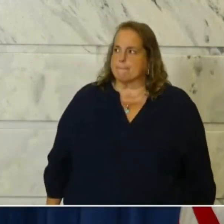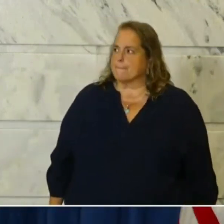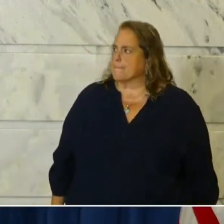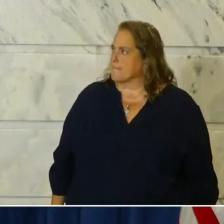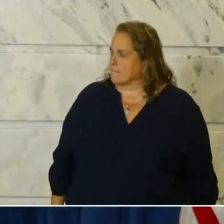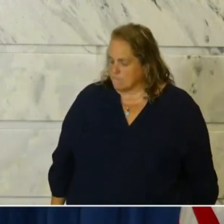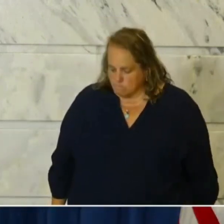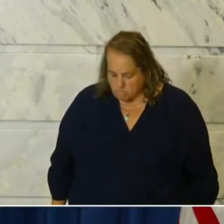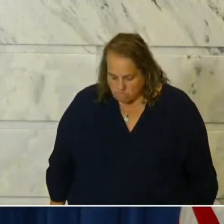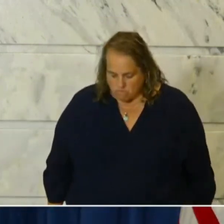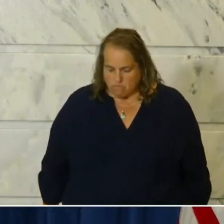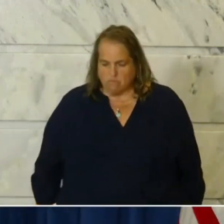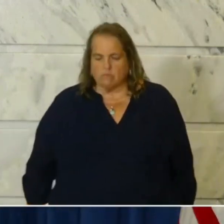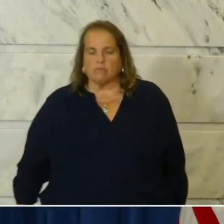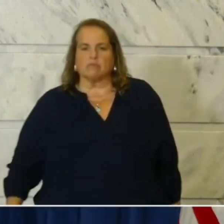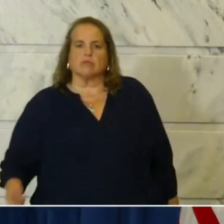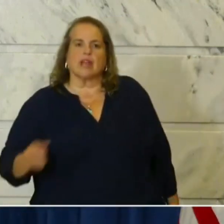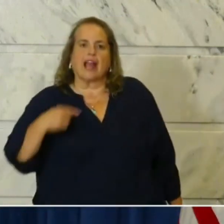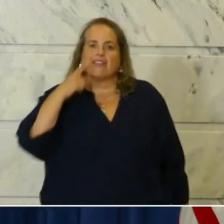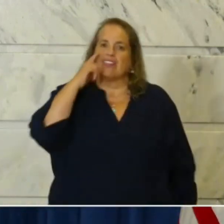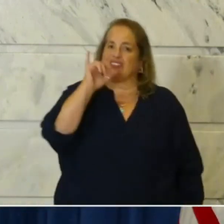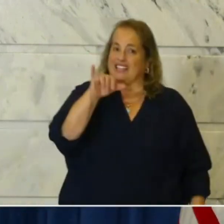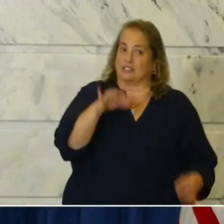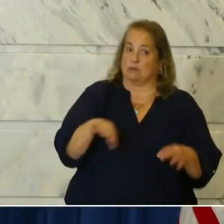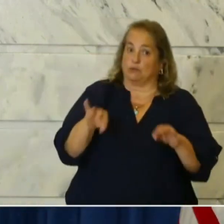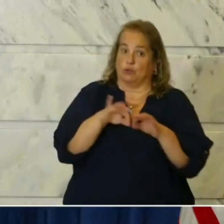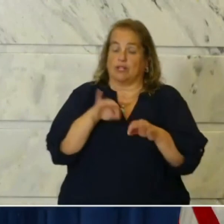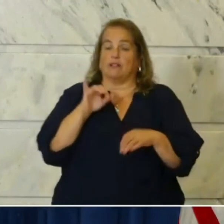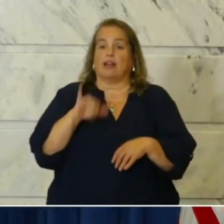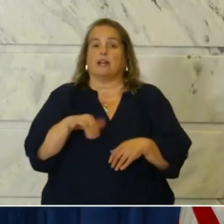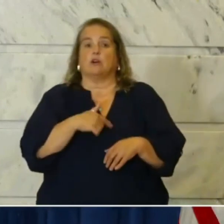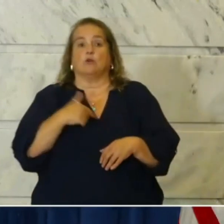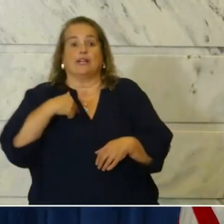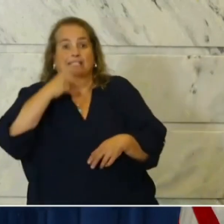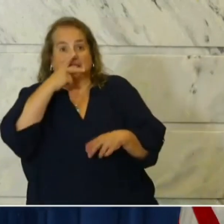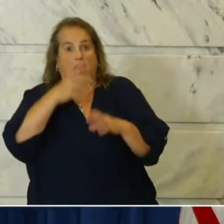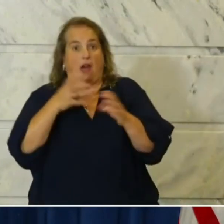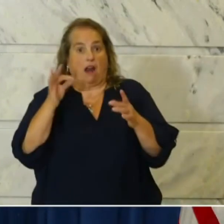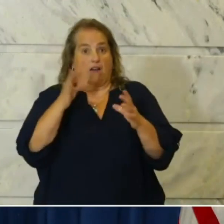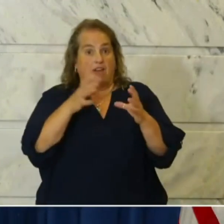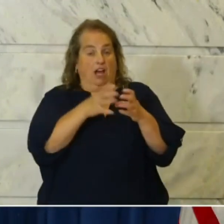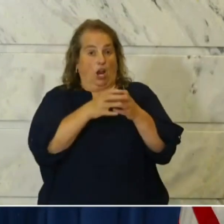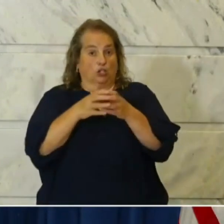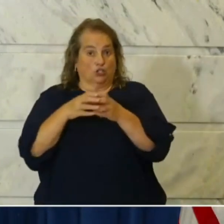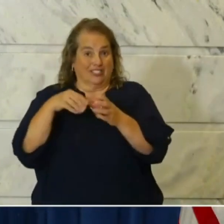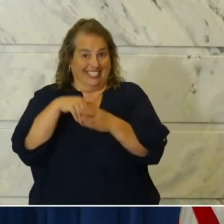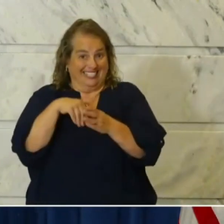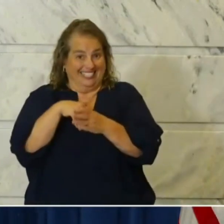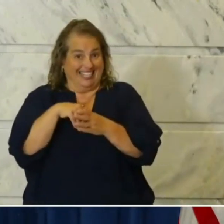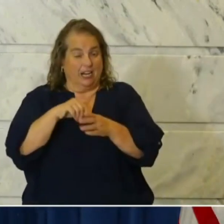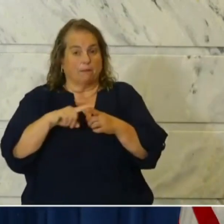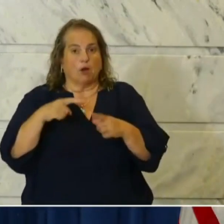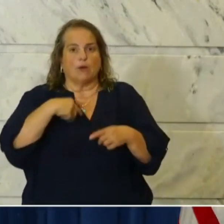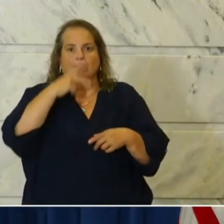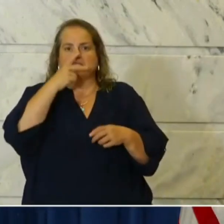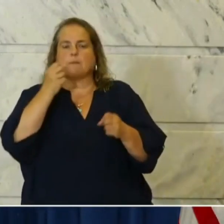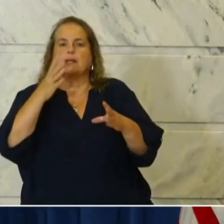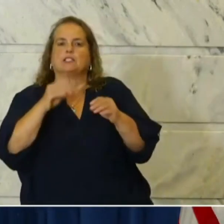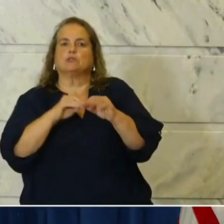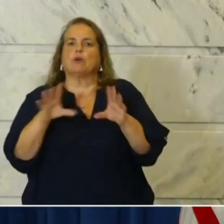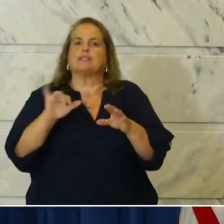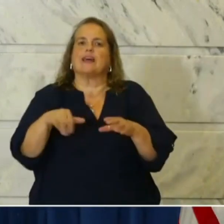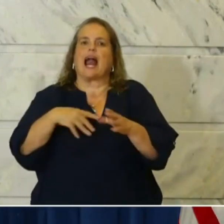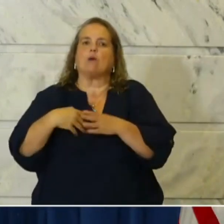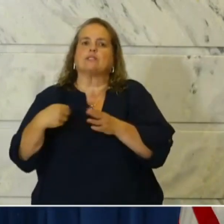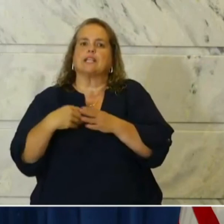I think that's really important in that we see a lot of clusters that are inside, but we have seen spread that is